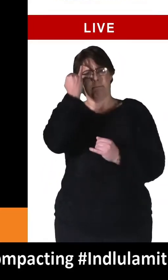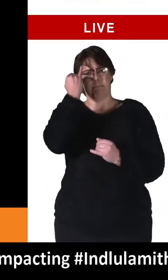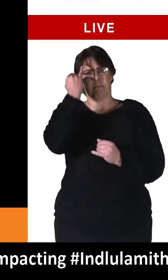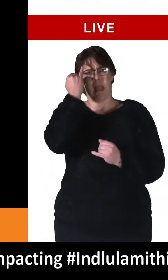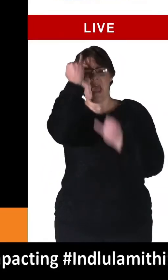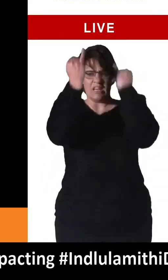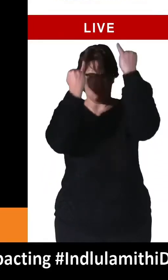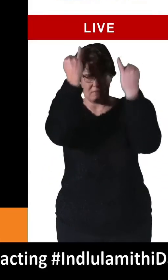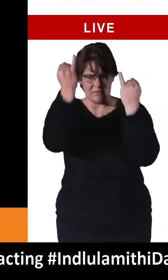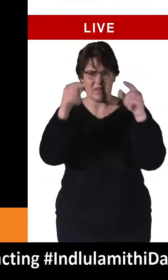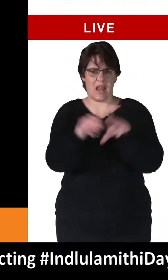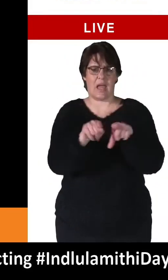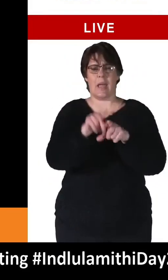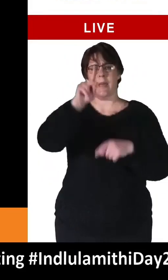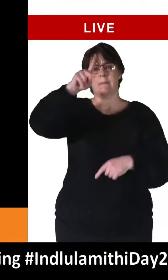such as the